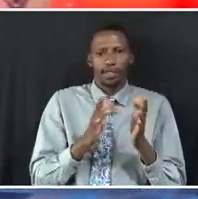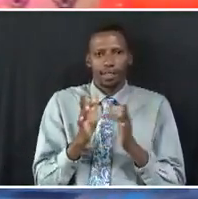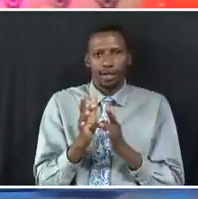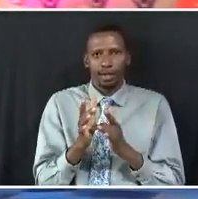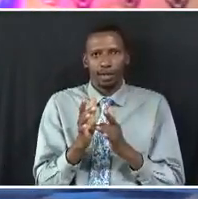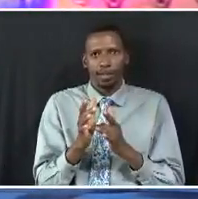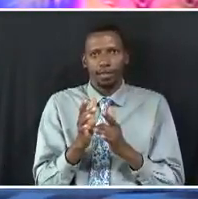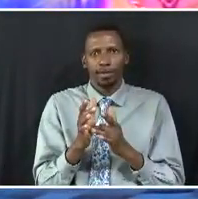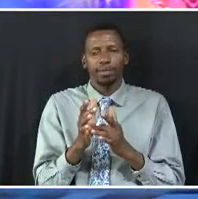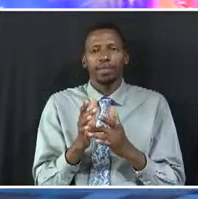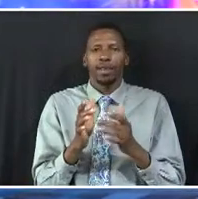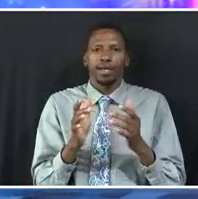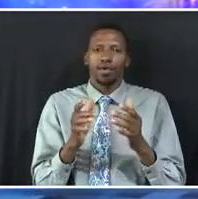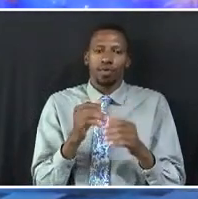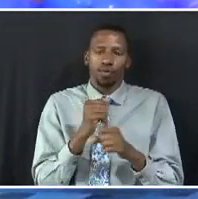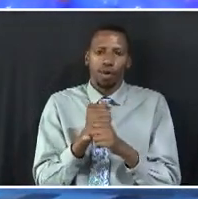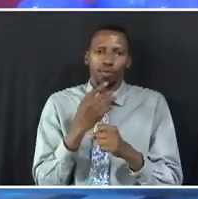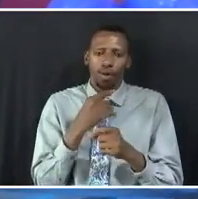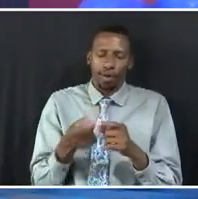plan of multiplication.